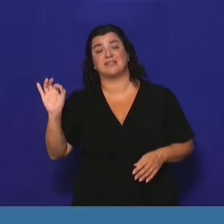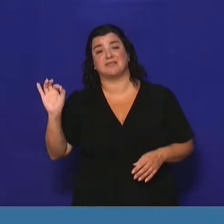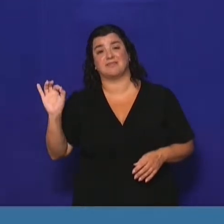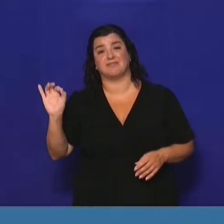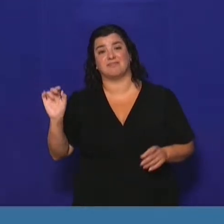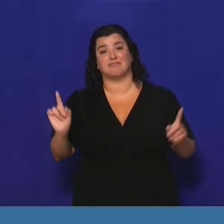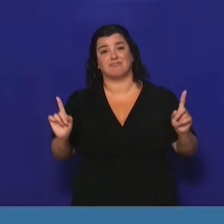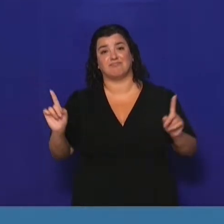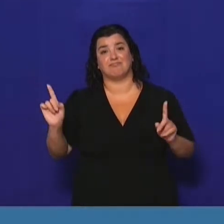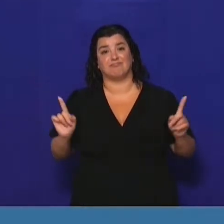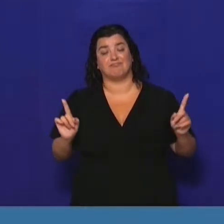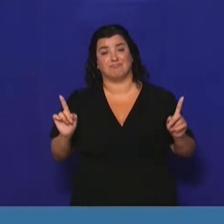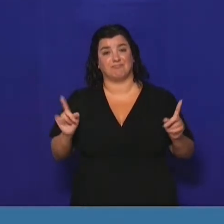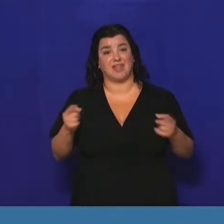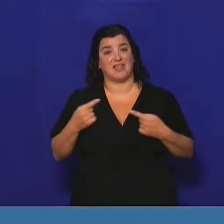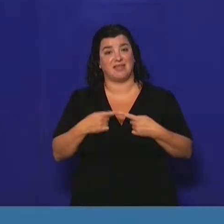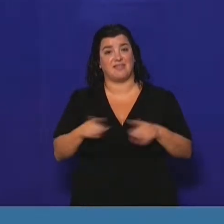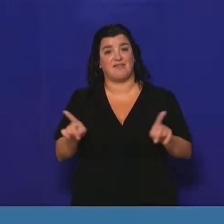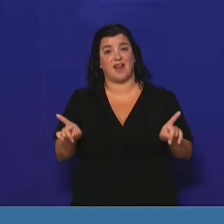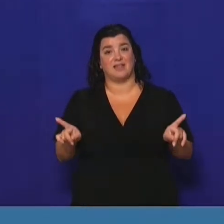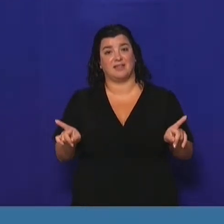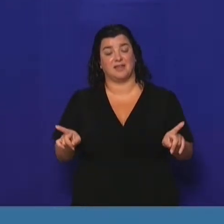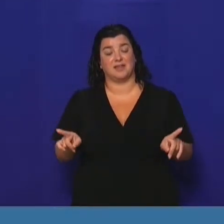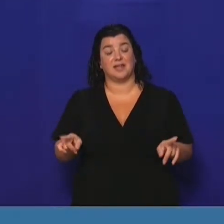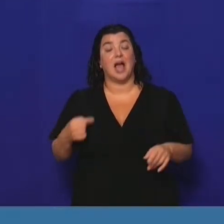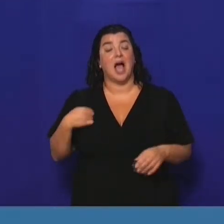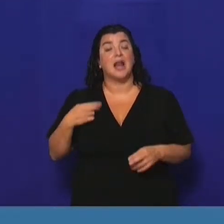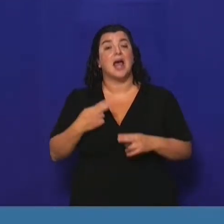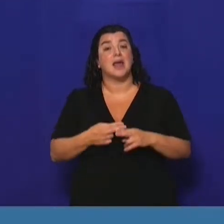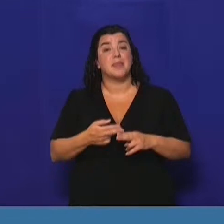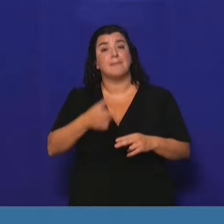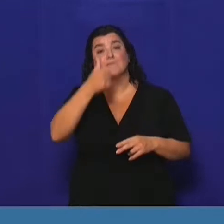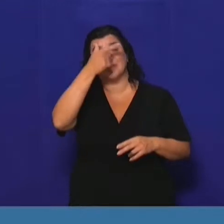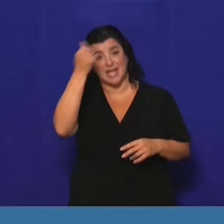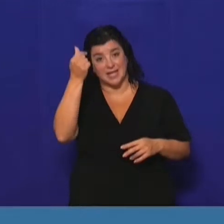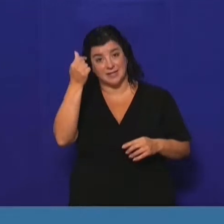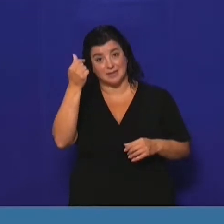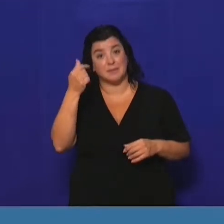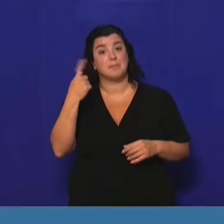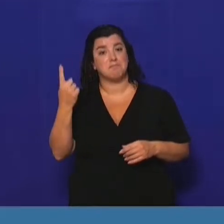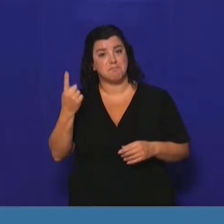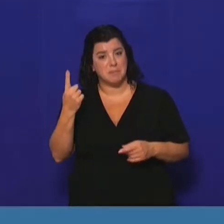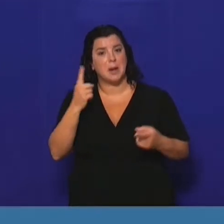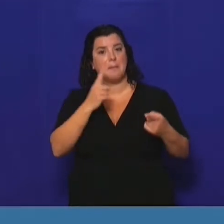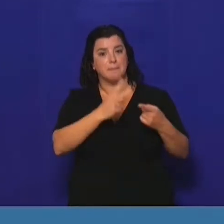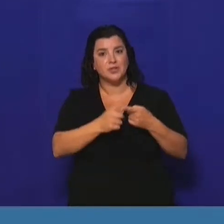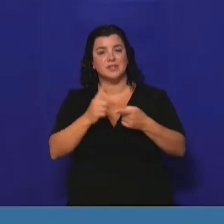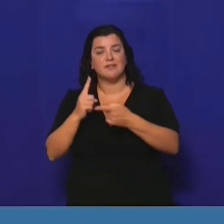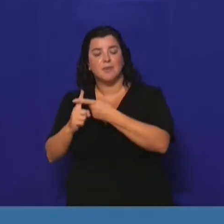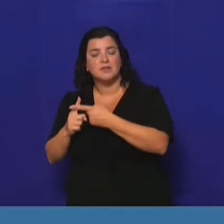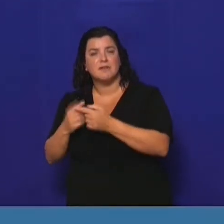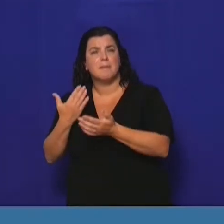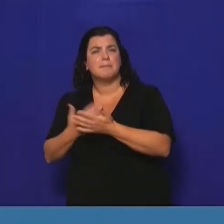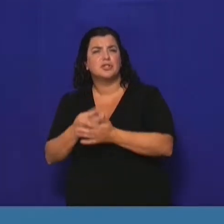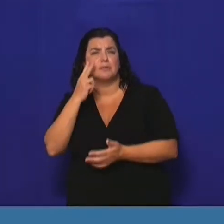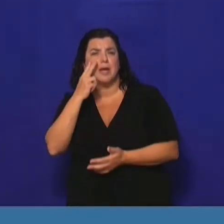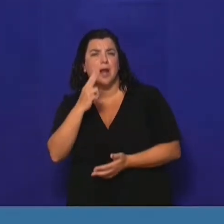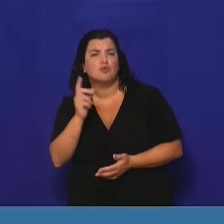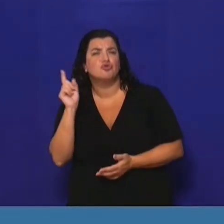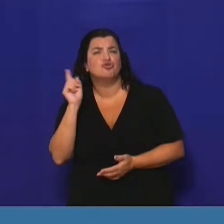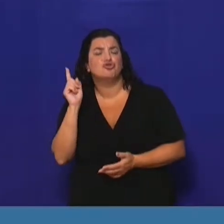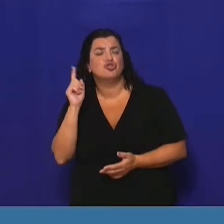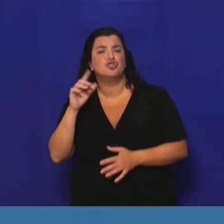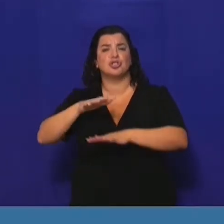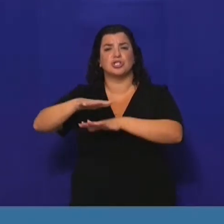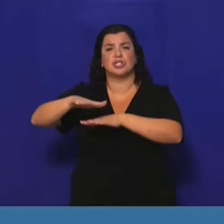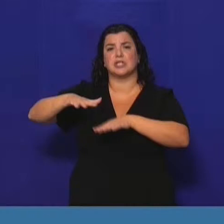aħna bħalissa qegħdin nagħmlu t-testijiet fuq dawk il-każijiet li ġara hekk ħalli aħna naraw x'kienet eżatt